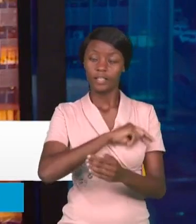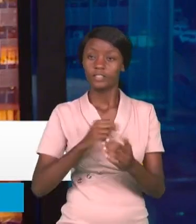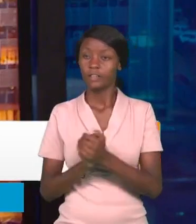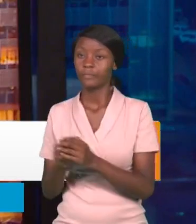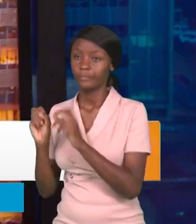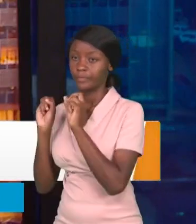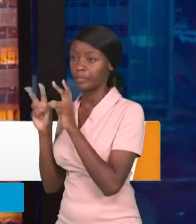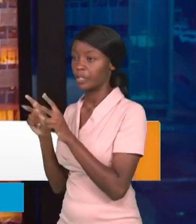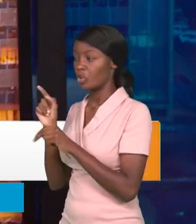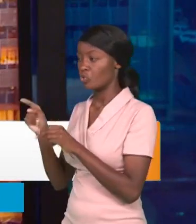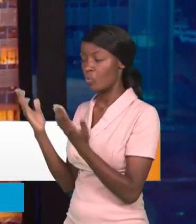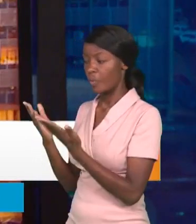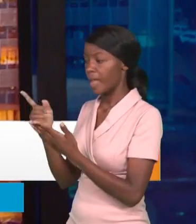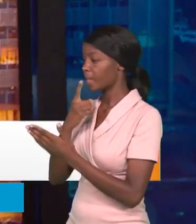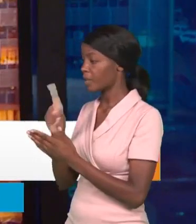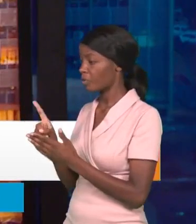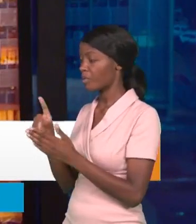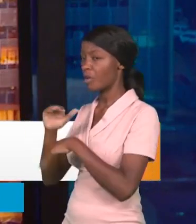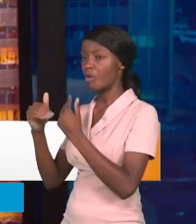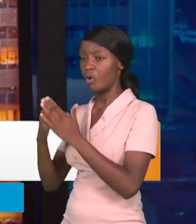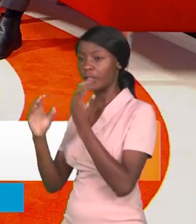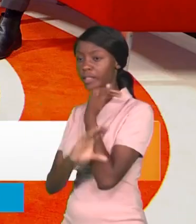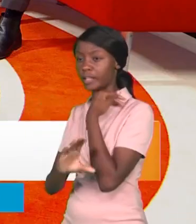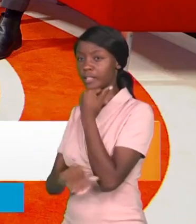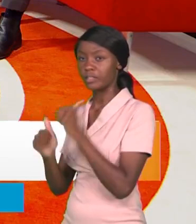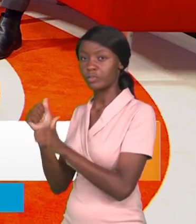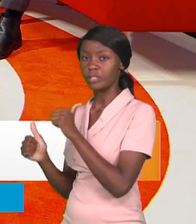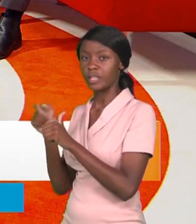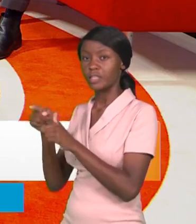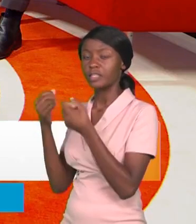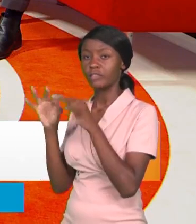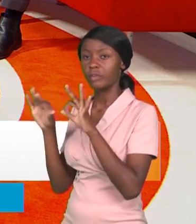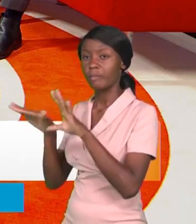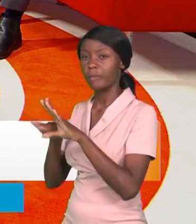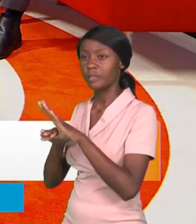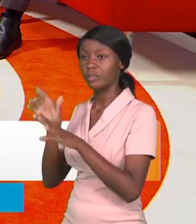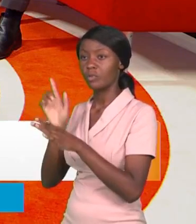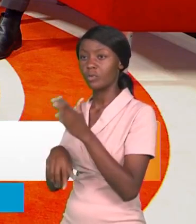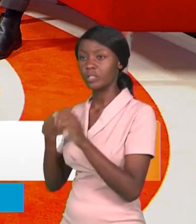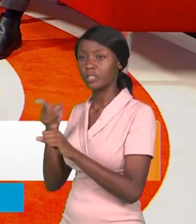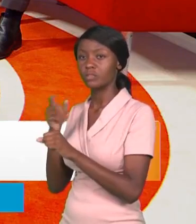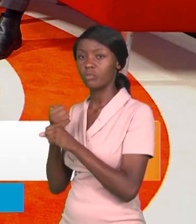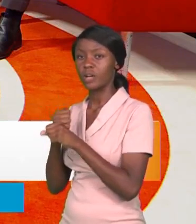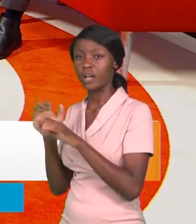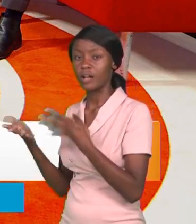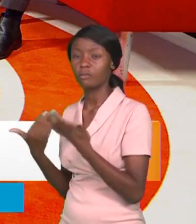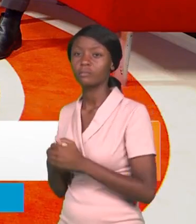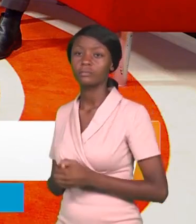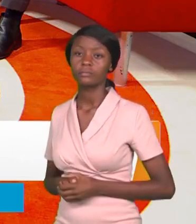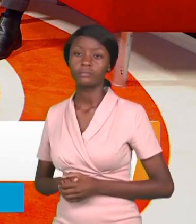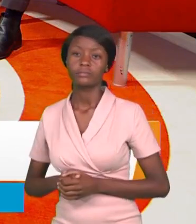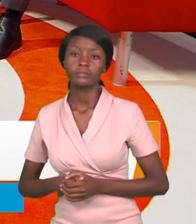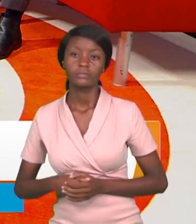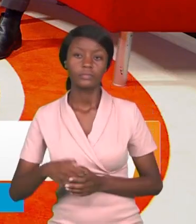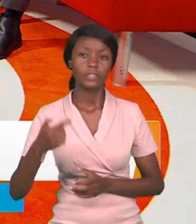so are you located in Nairobi? Are you countrywide? Is it free membership to everybody? How exactly does Team Environment operate?